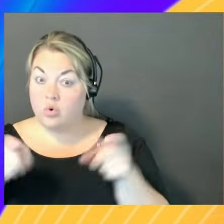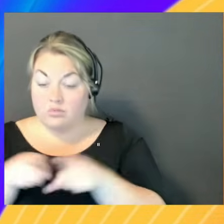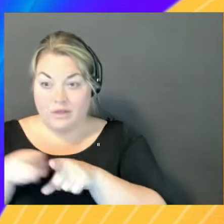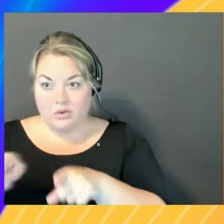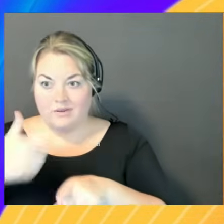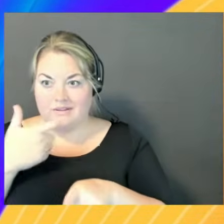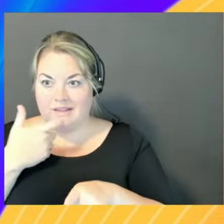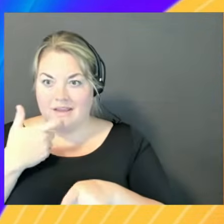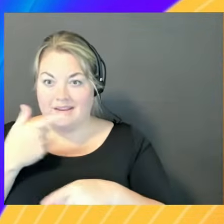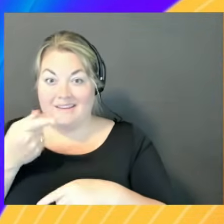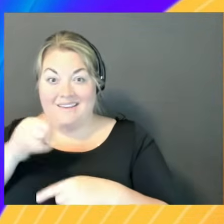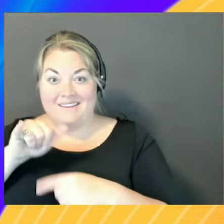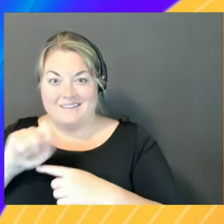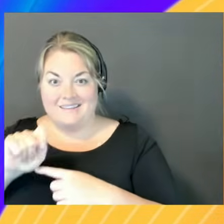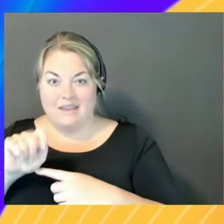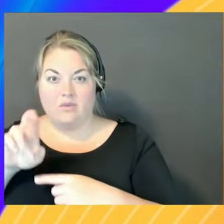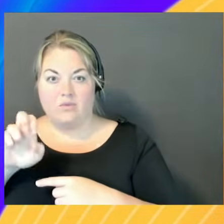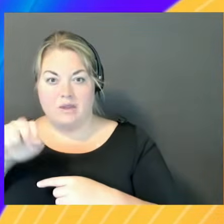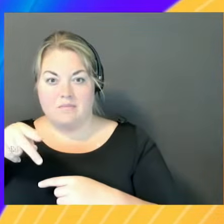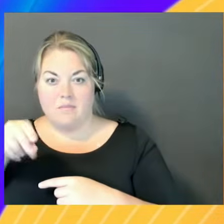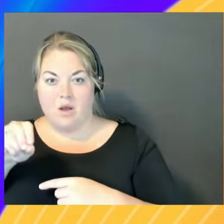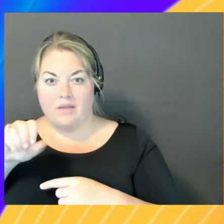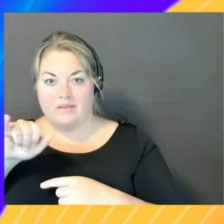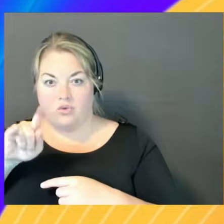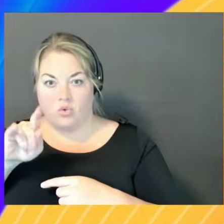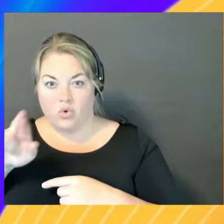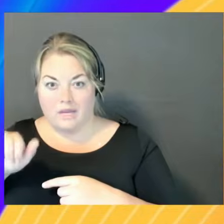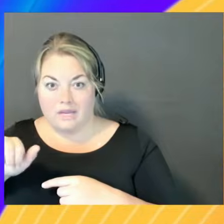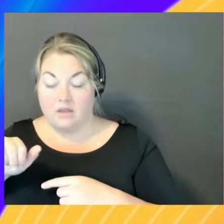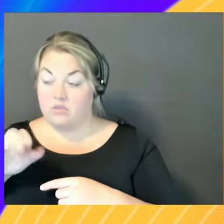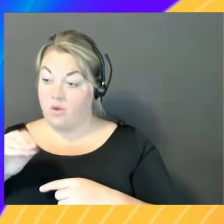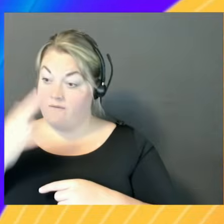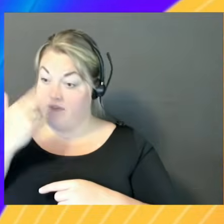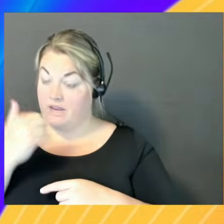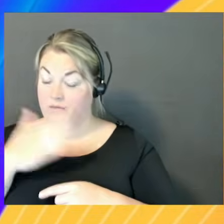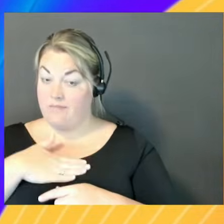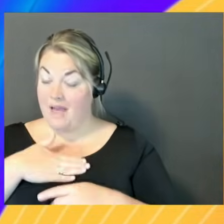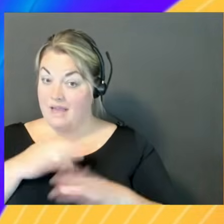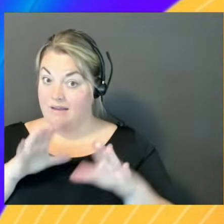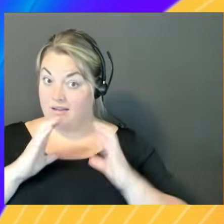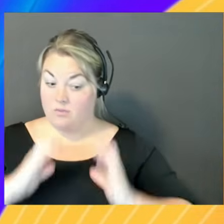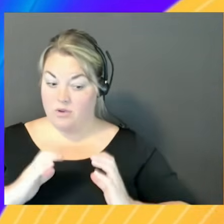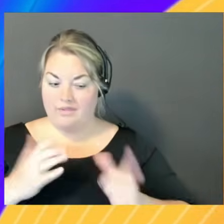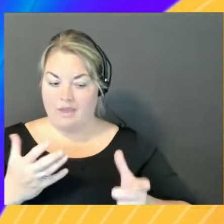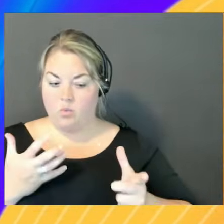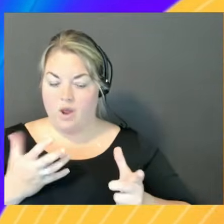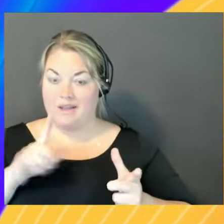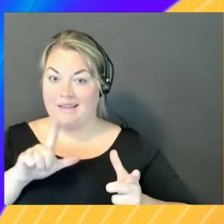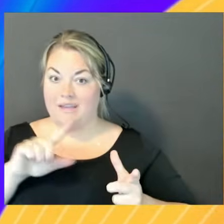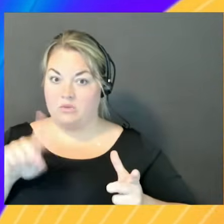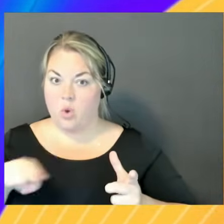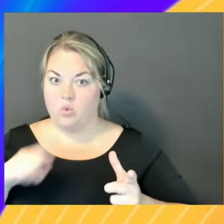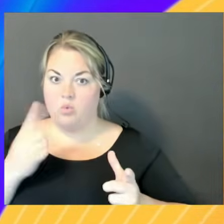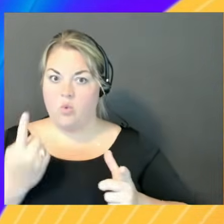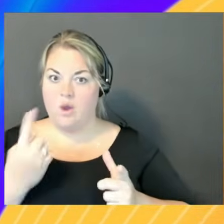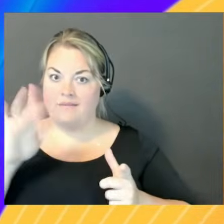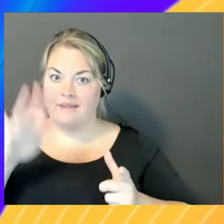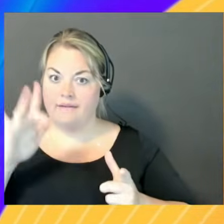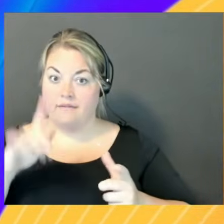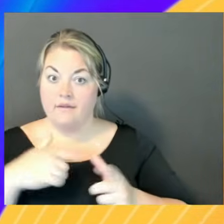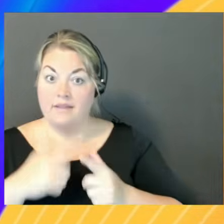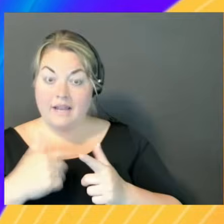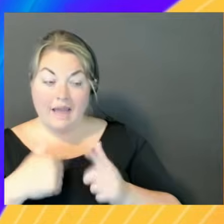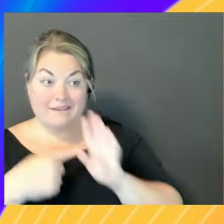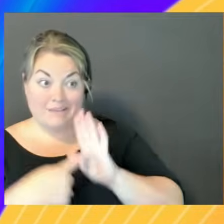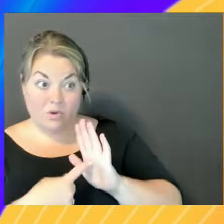repository. Yeah. So the funny story with my customers, they wanted a landing zone with one click. And then when I demoed it for them, I said, well, I gave